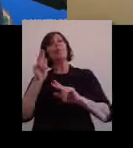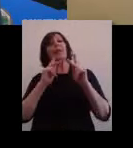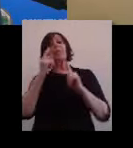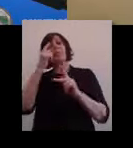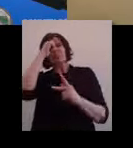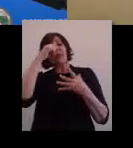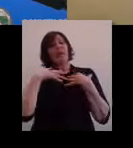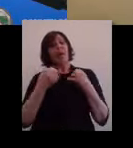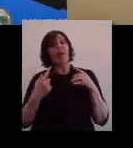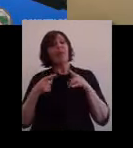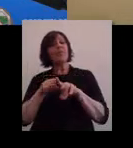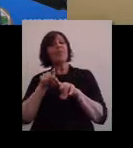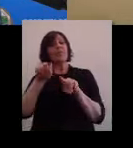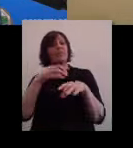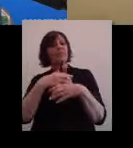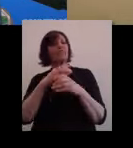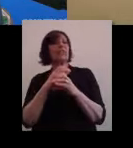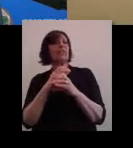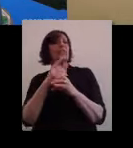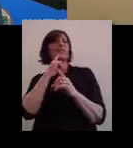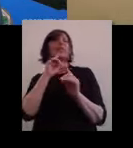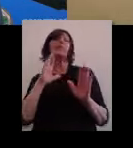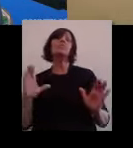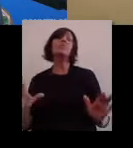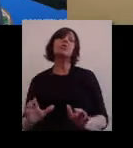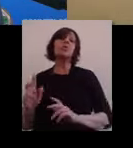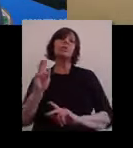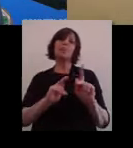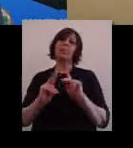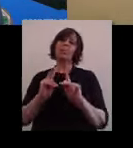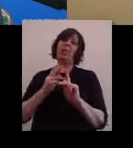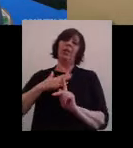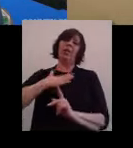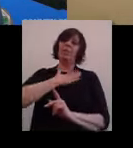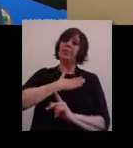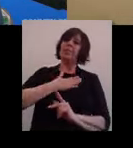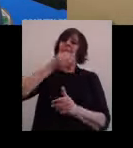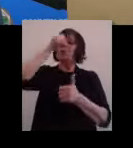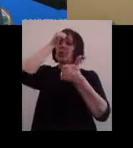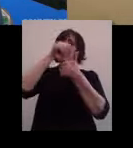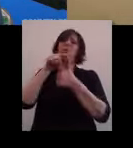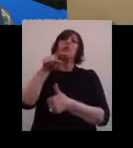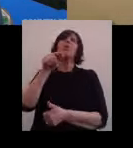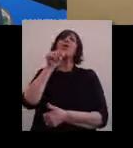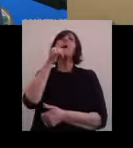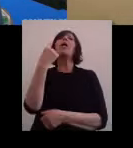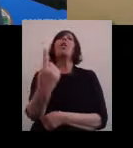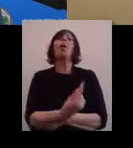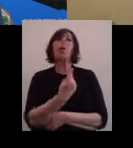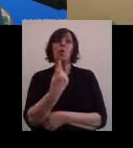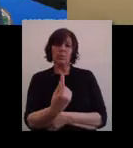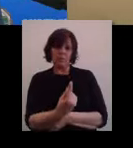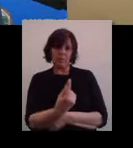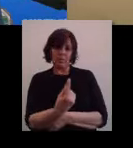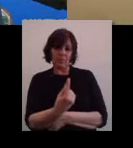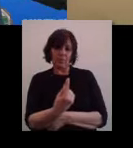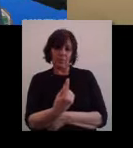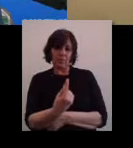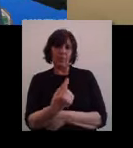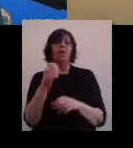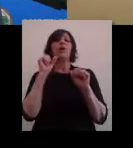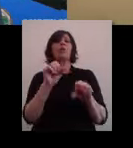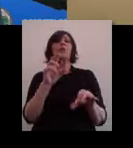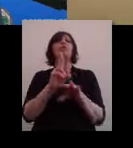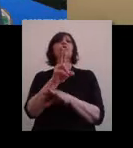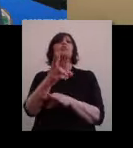we strongly urge people that to remember they are not alone. They can use their phone to